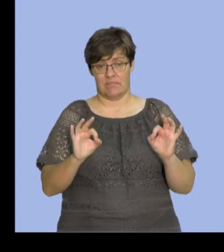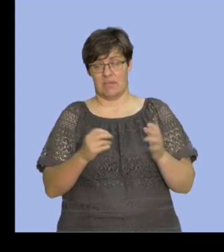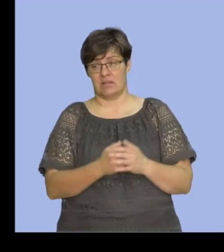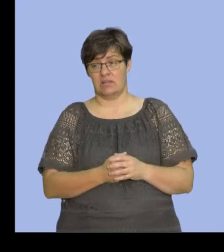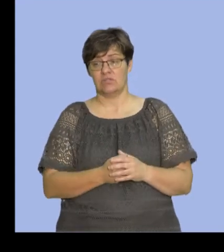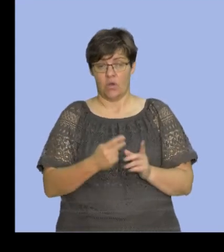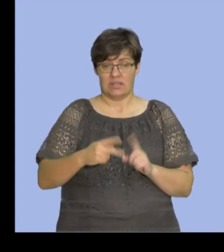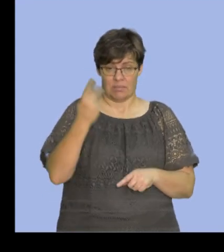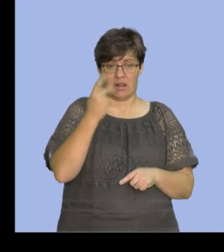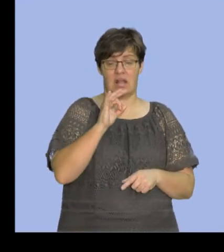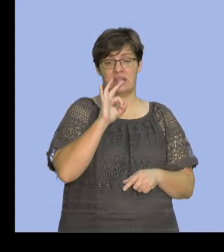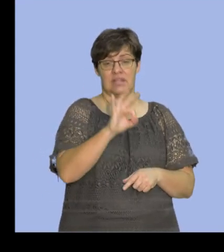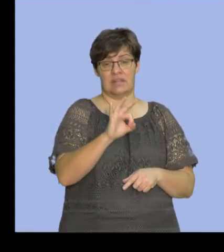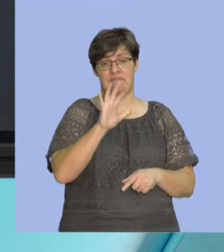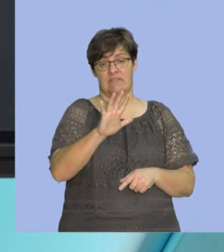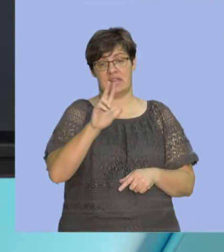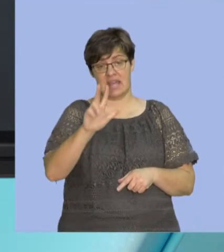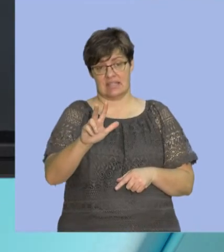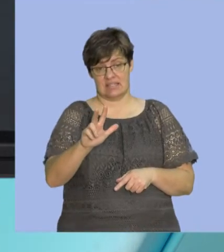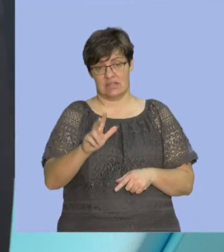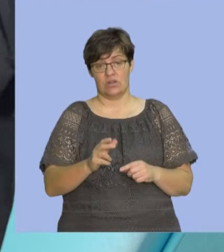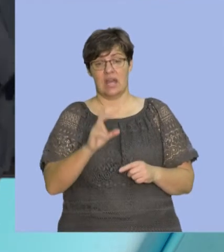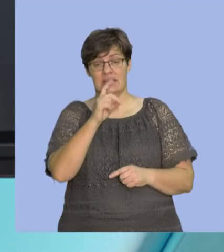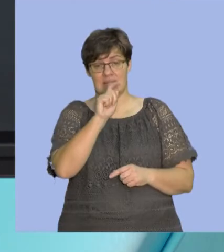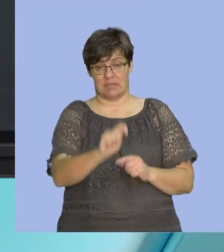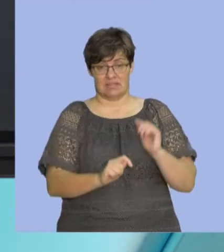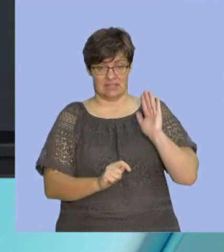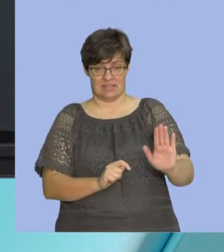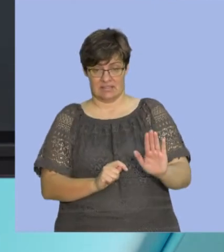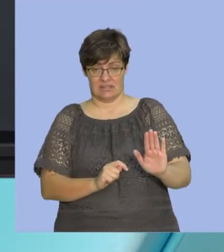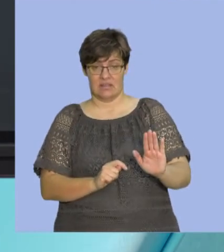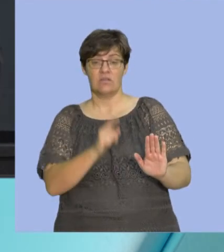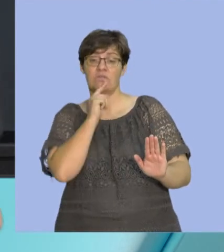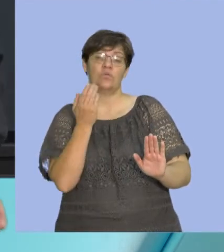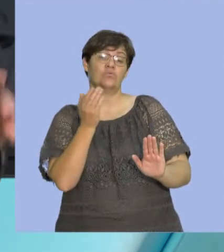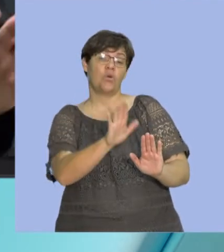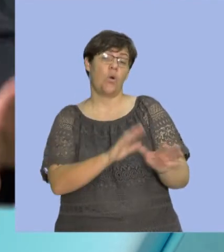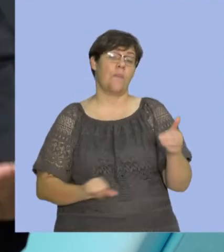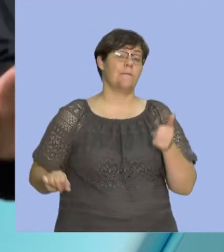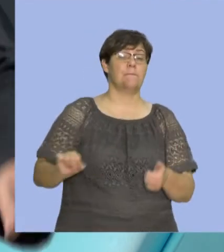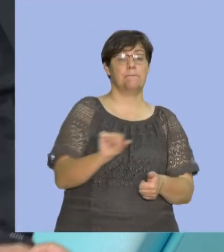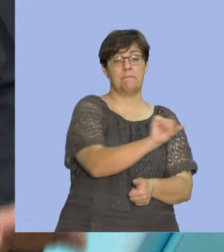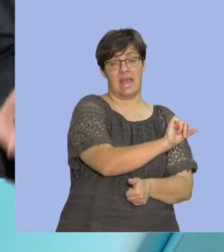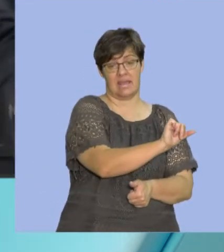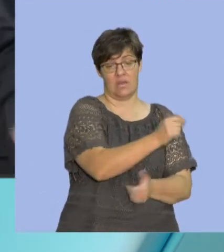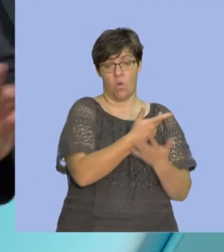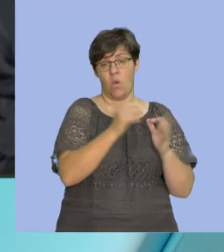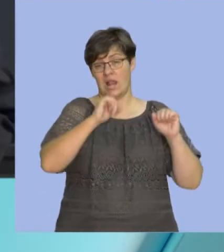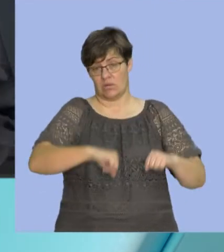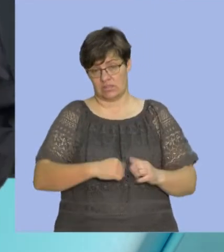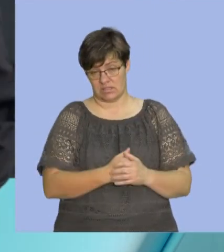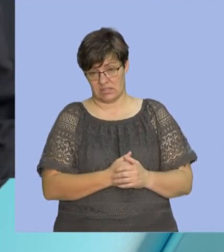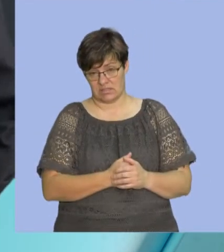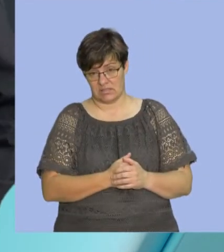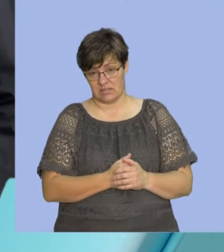the double of 358 on the debit side to indicate the return or the allowance that